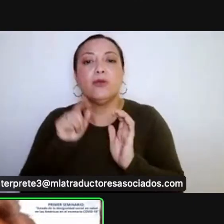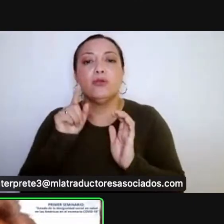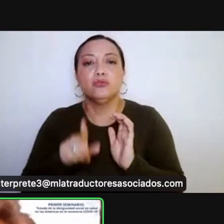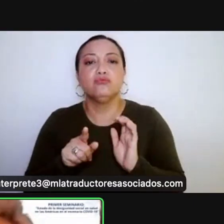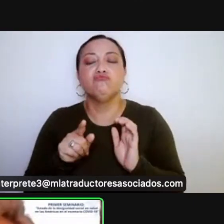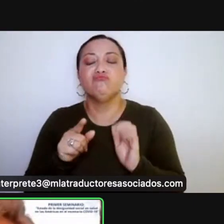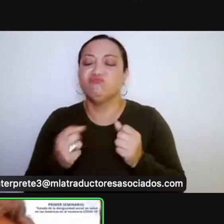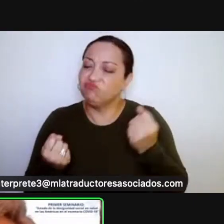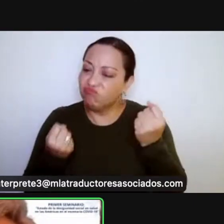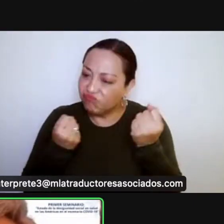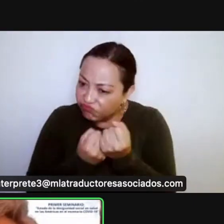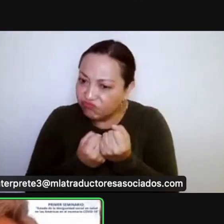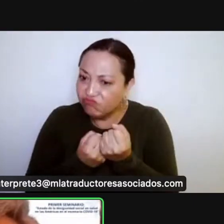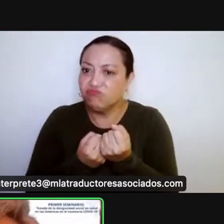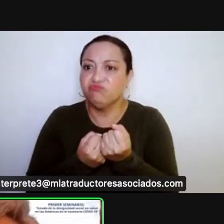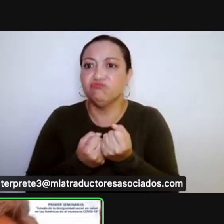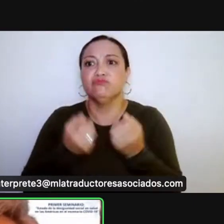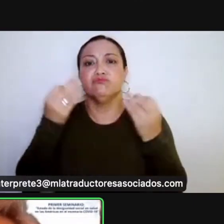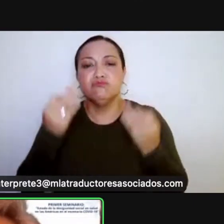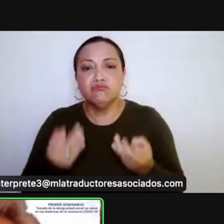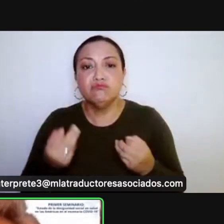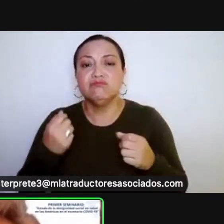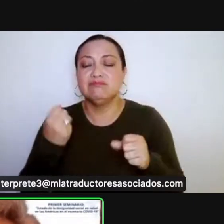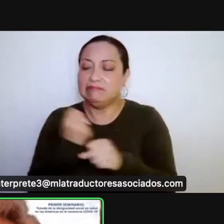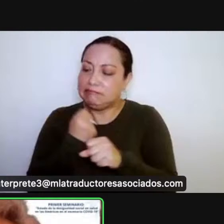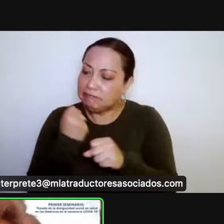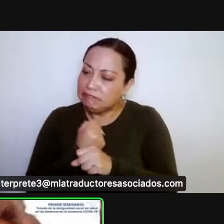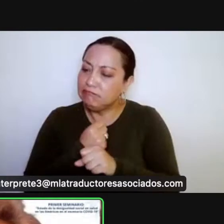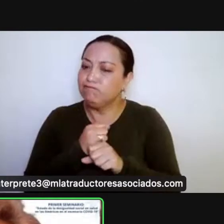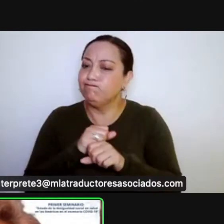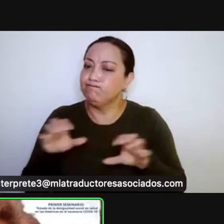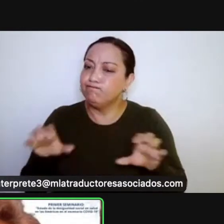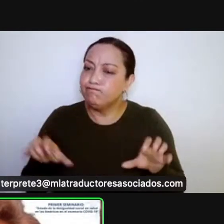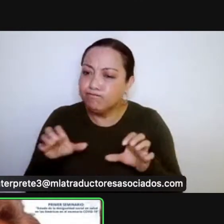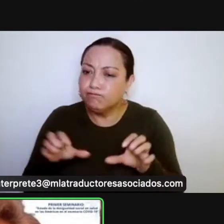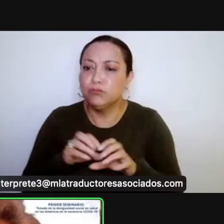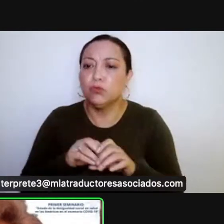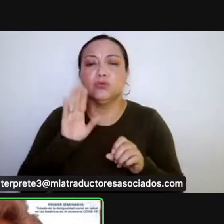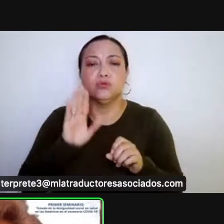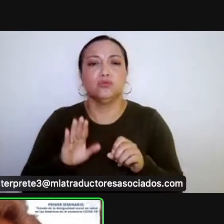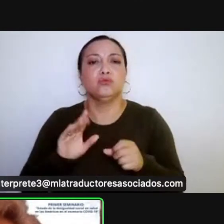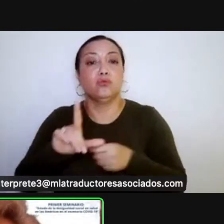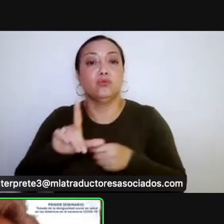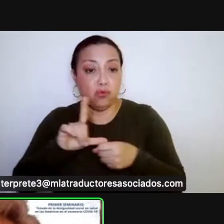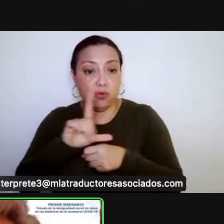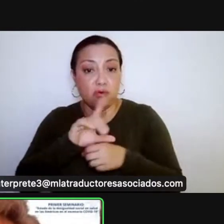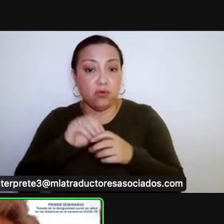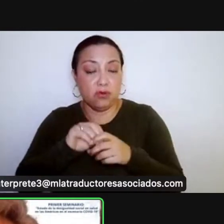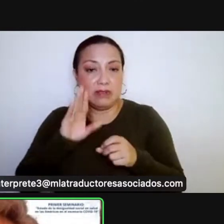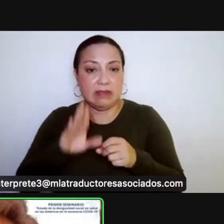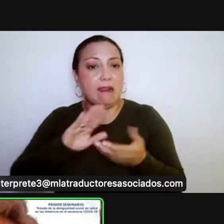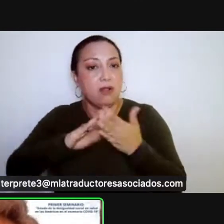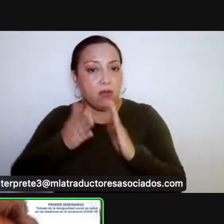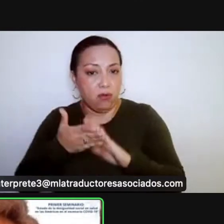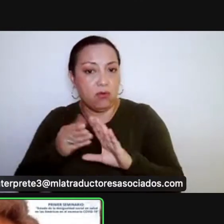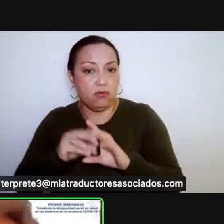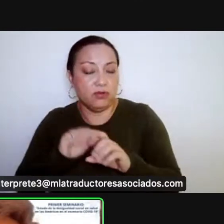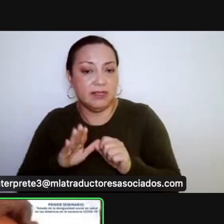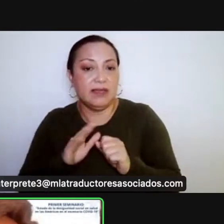and to have some support in this work, local work